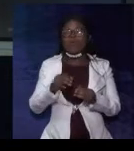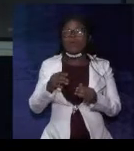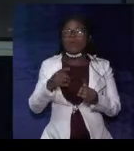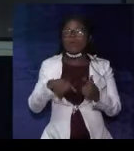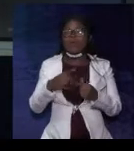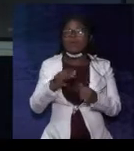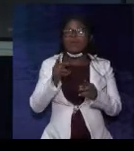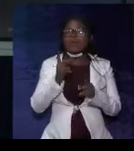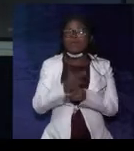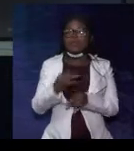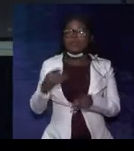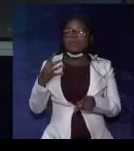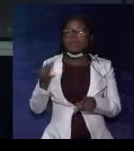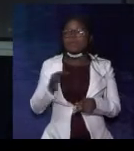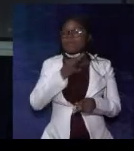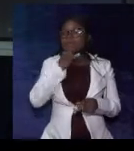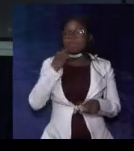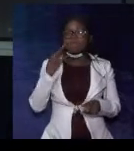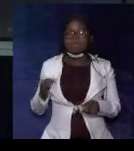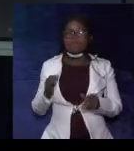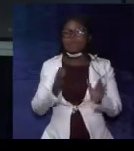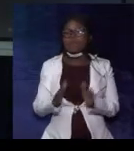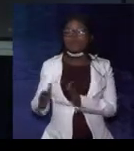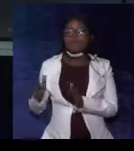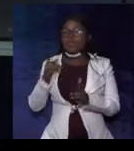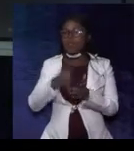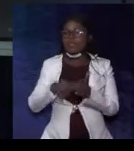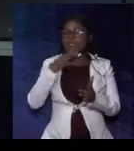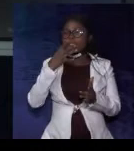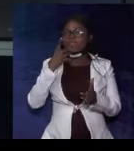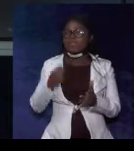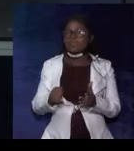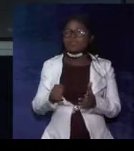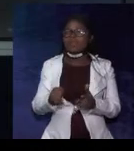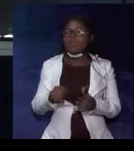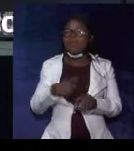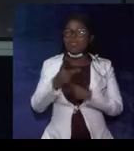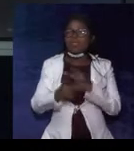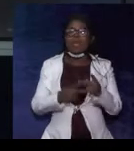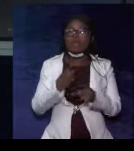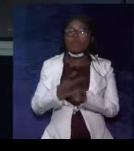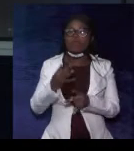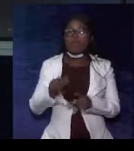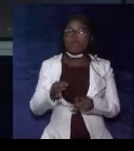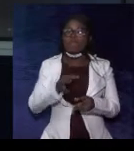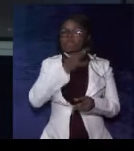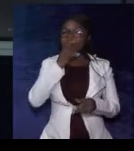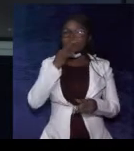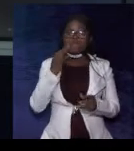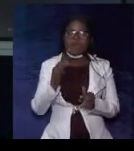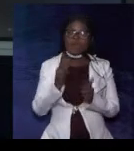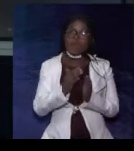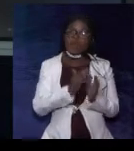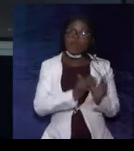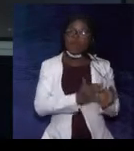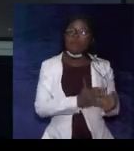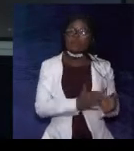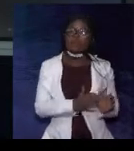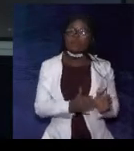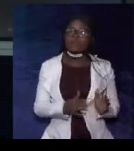farm records. What are the different types of farm records that we have? Types of farm records.